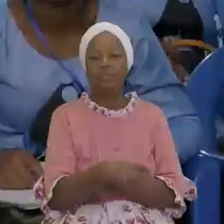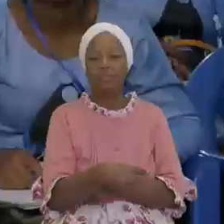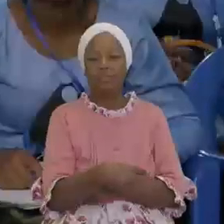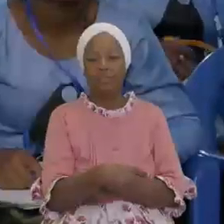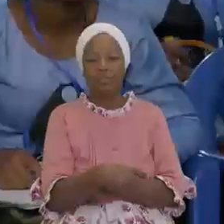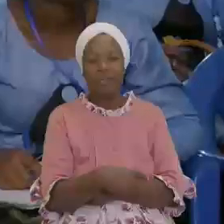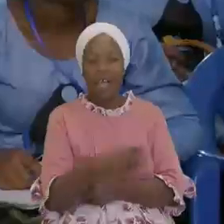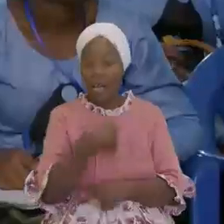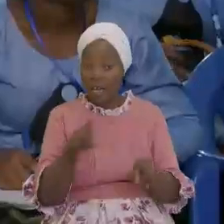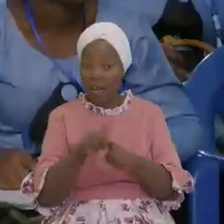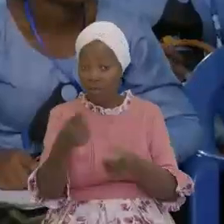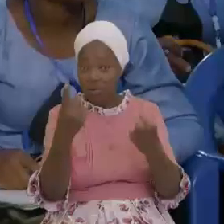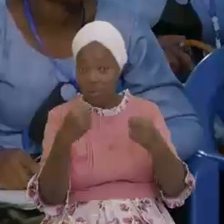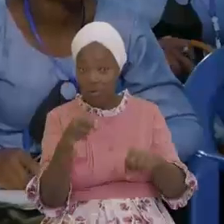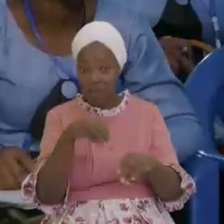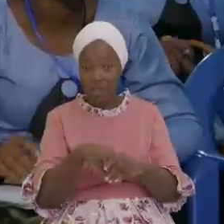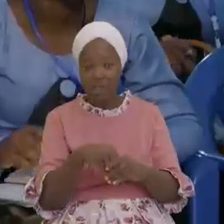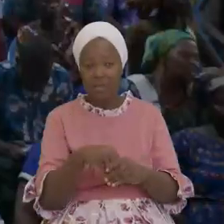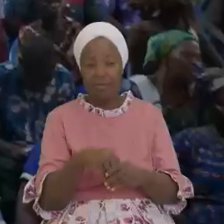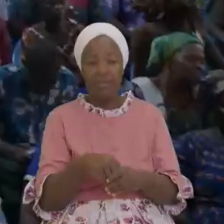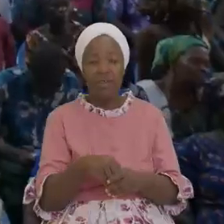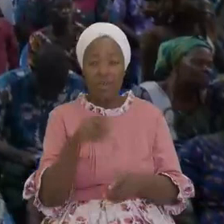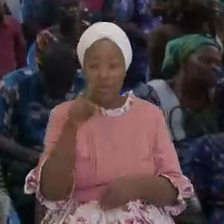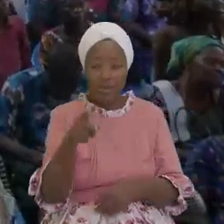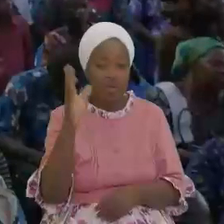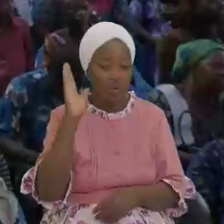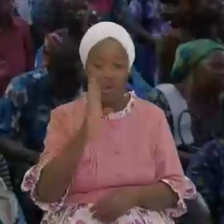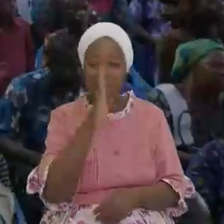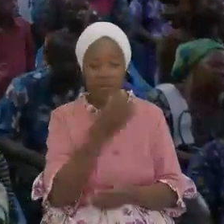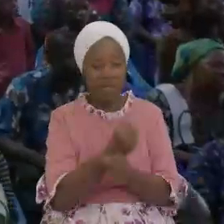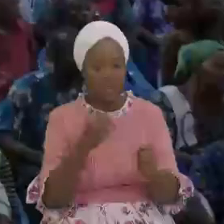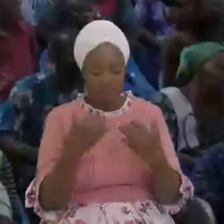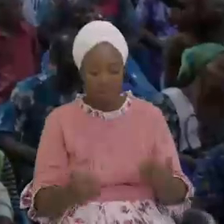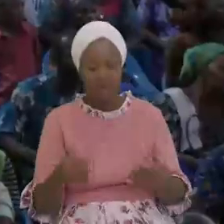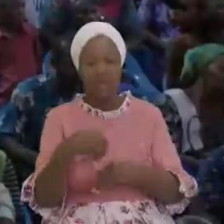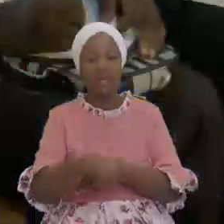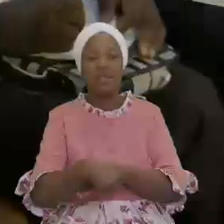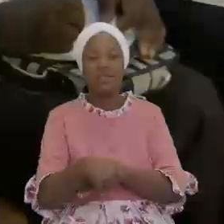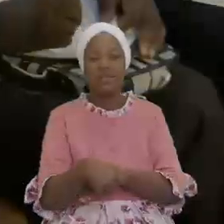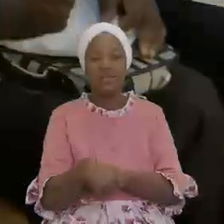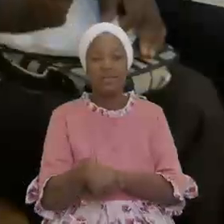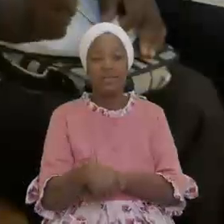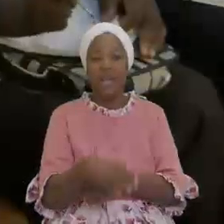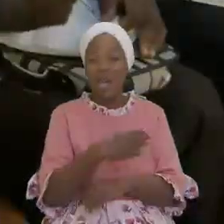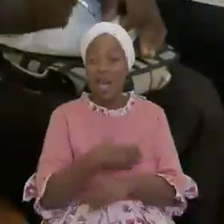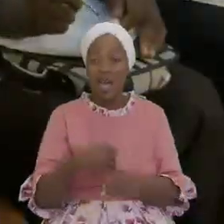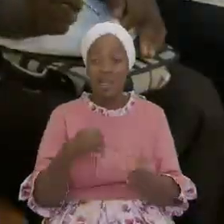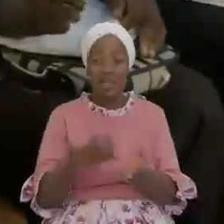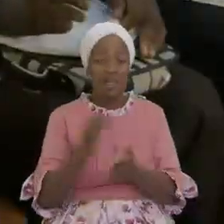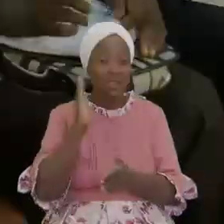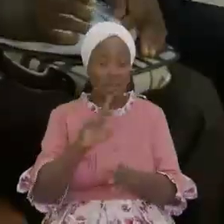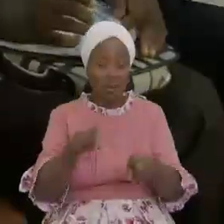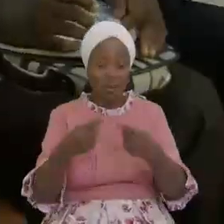And as you enter, you will be saved tonight. And you shall go in